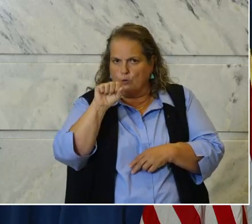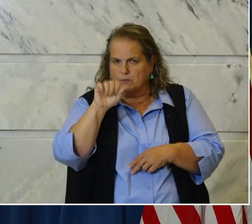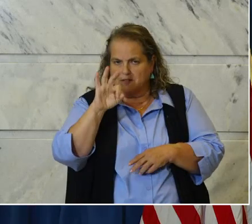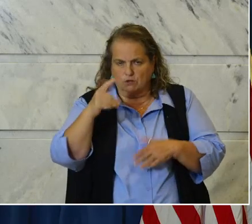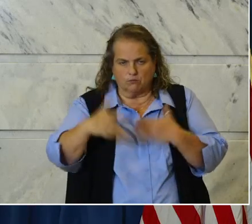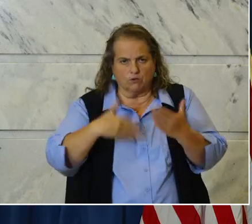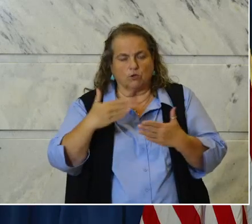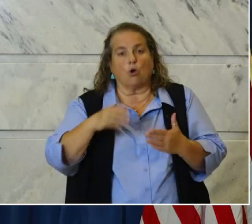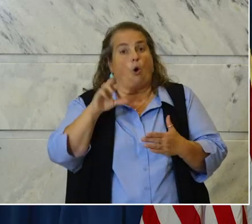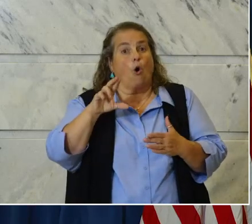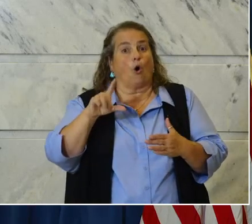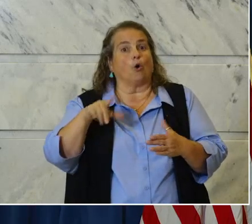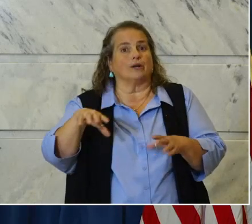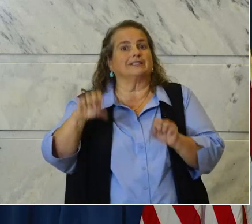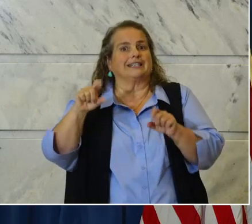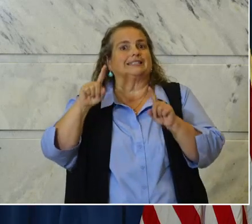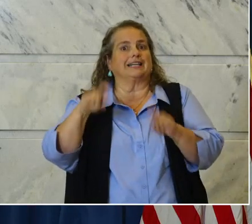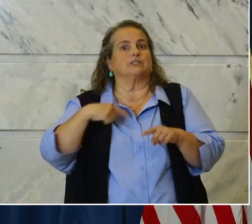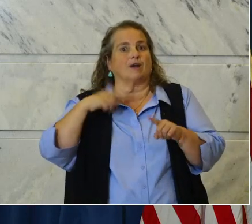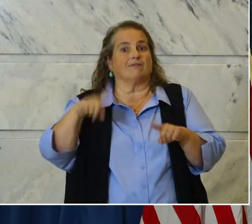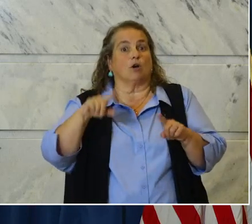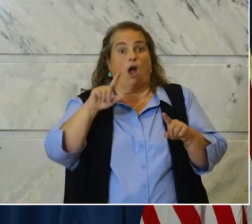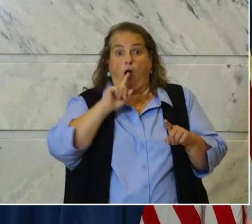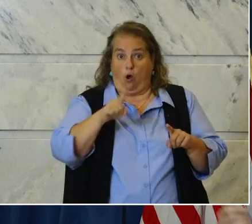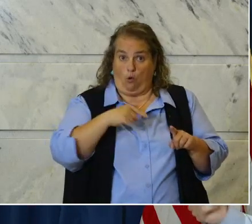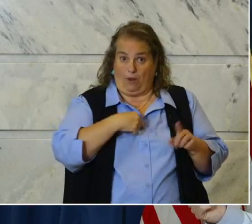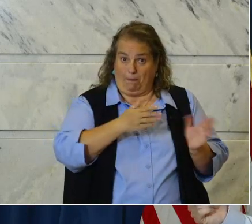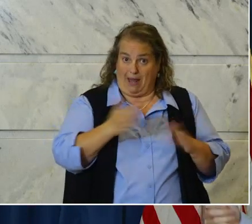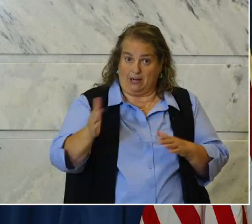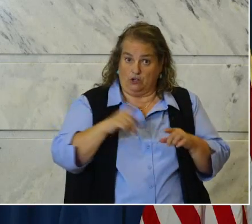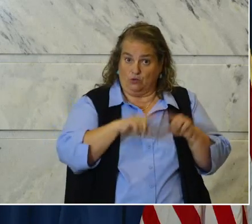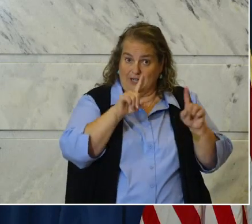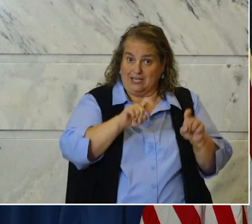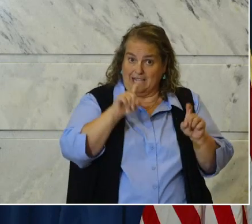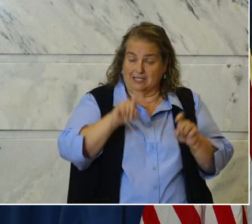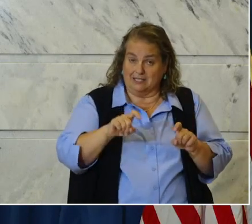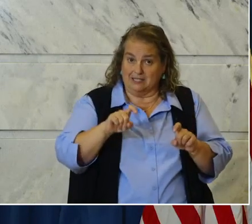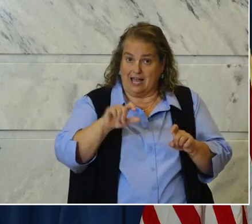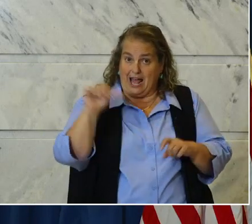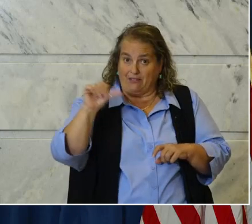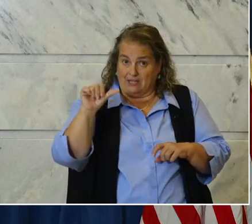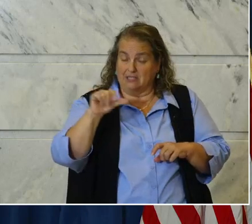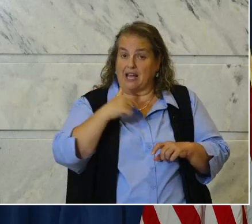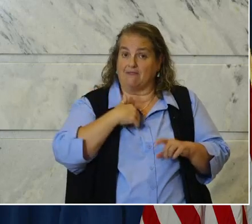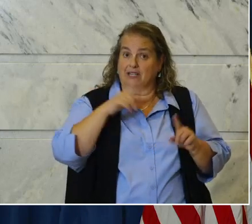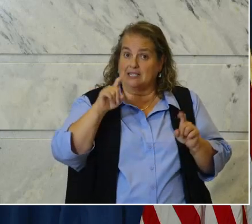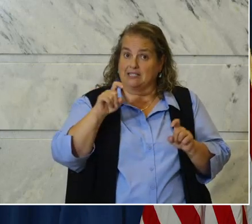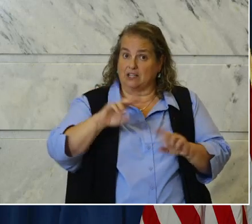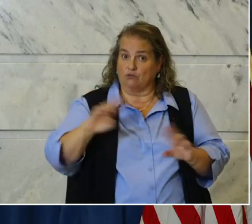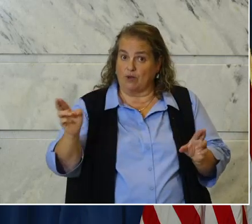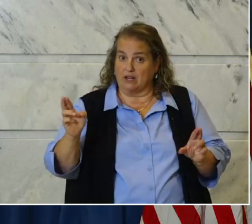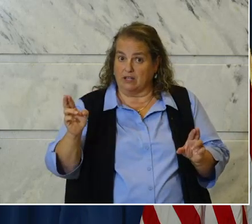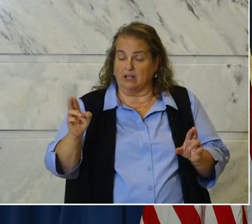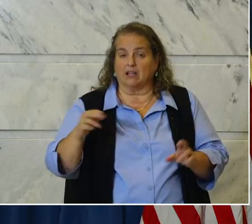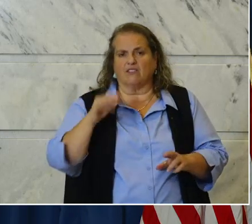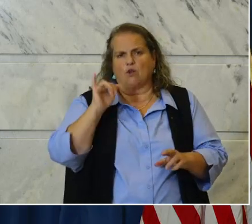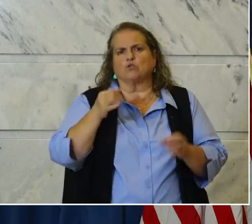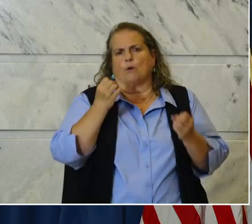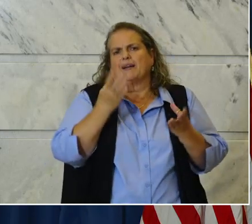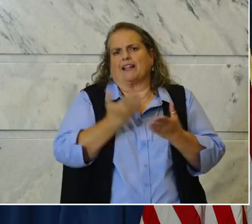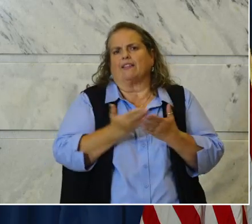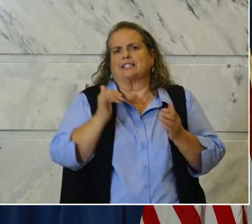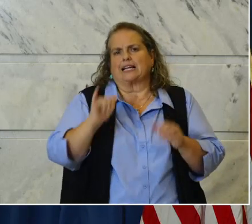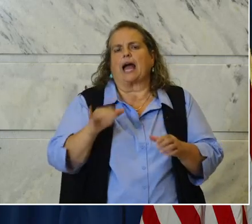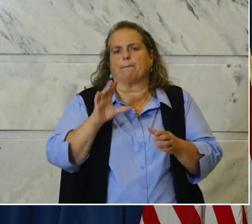going to test our athletes in high contact sports if testing is available in the area? I think those are a lot of things that can